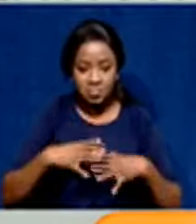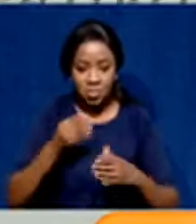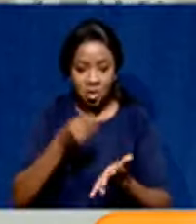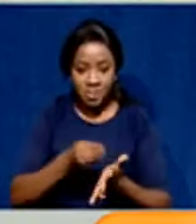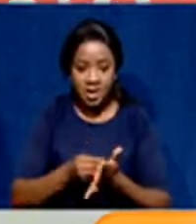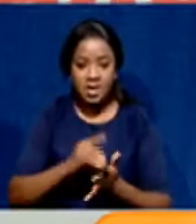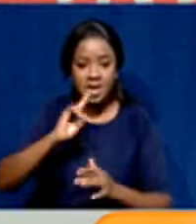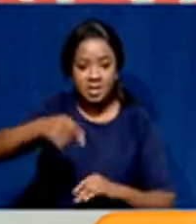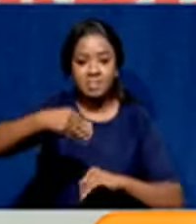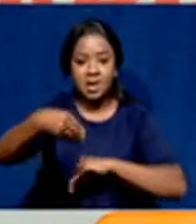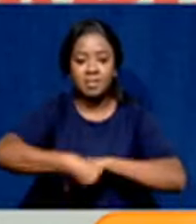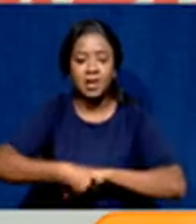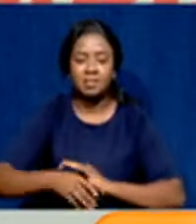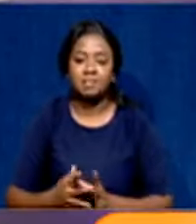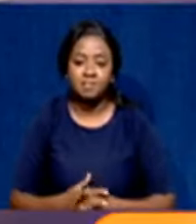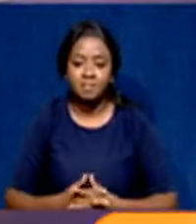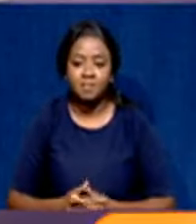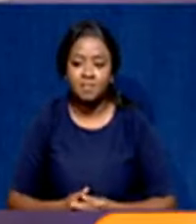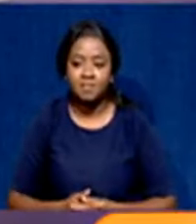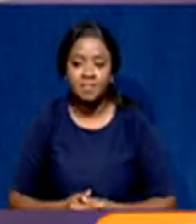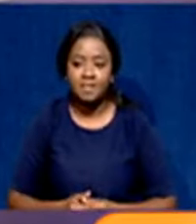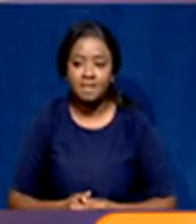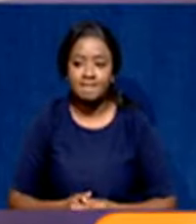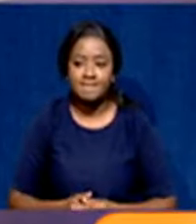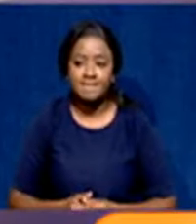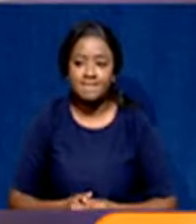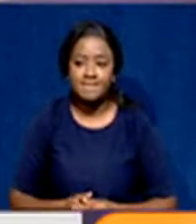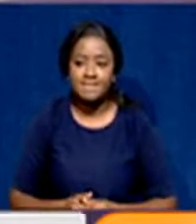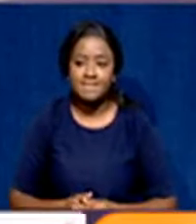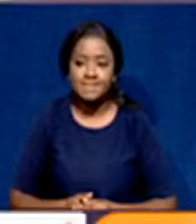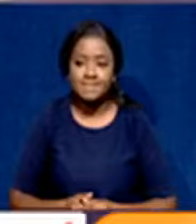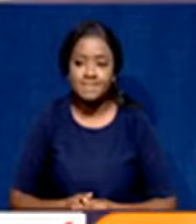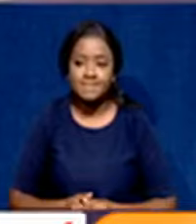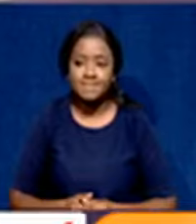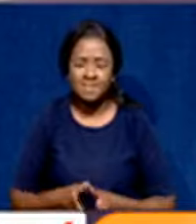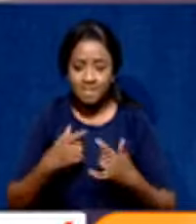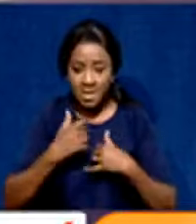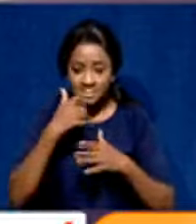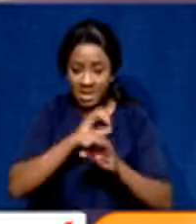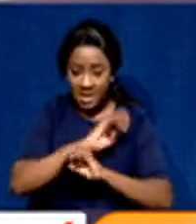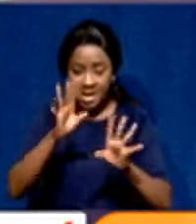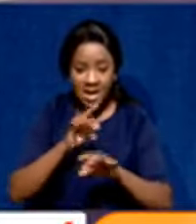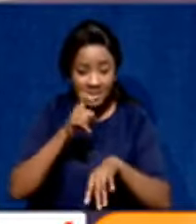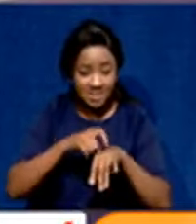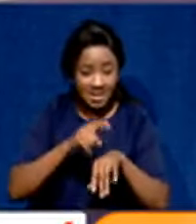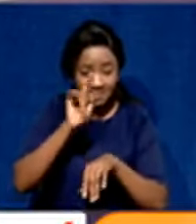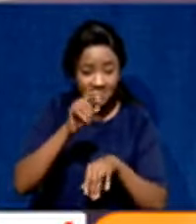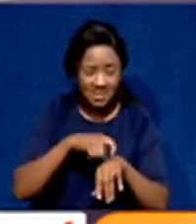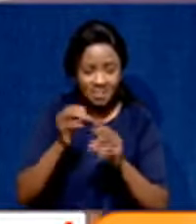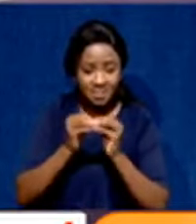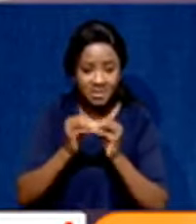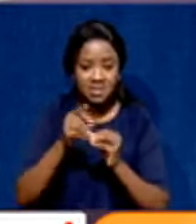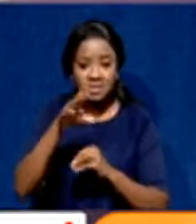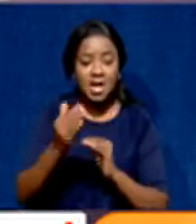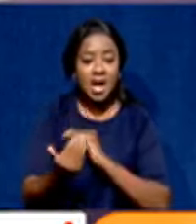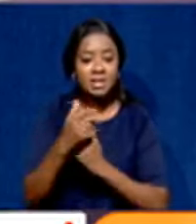a bribe. Let now the chips fall where they may. And I'll look at the camera. That day when we were there in that meeting, they were asking